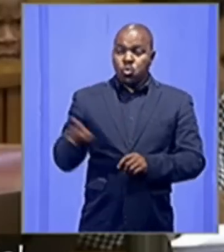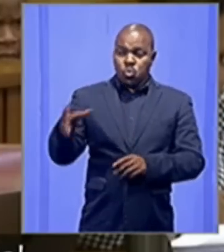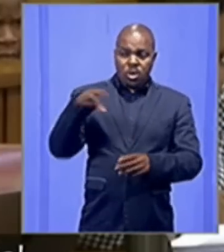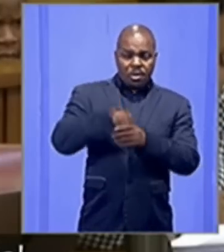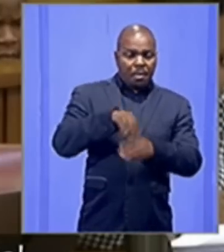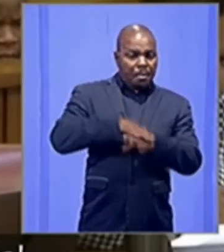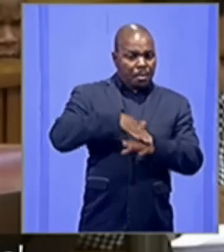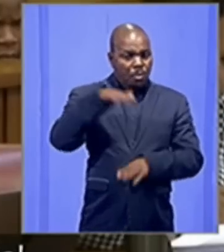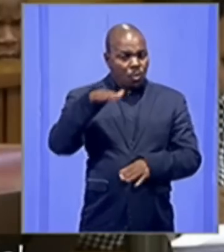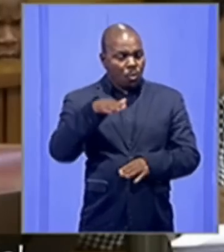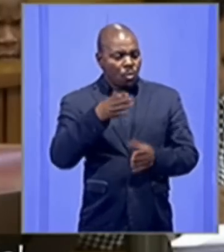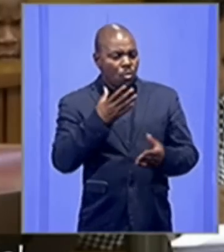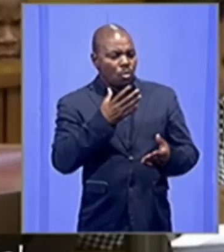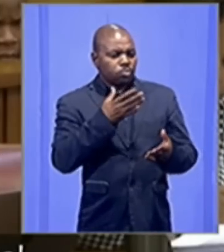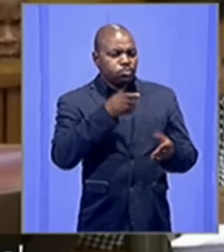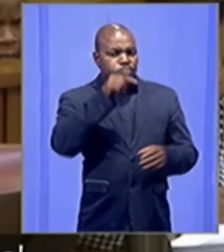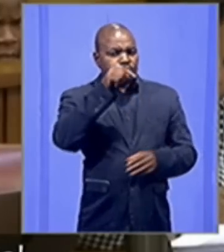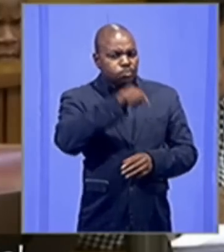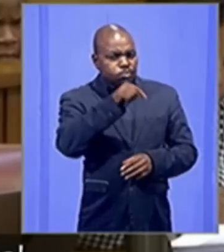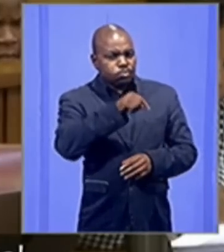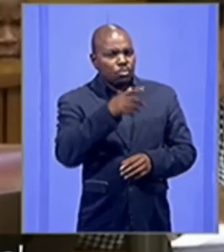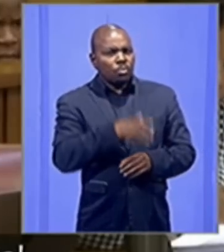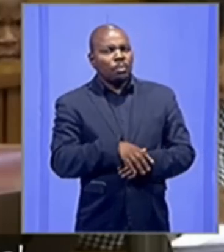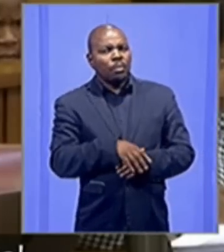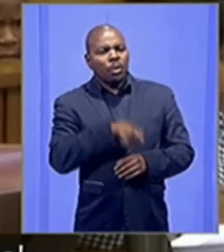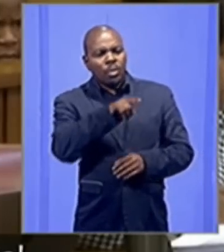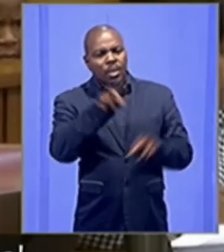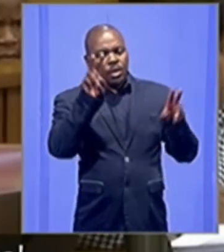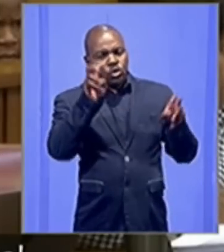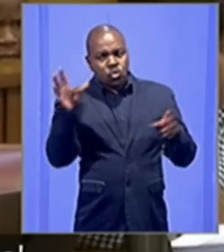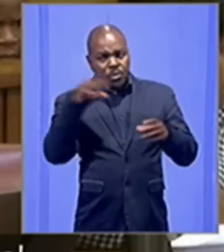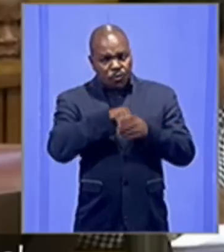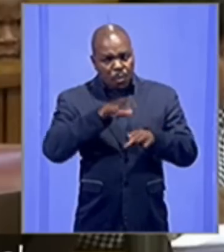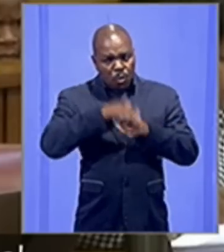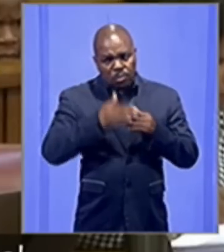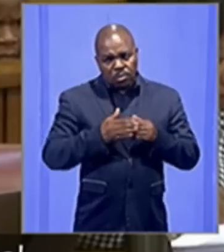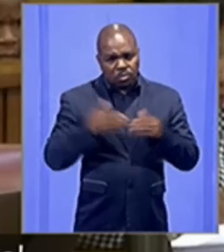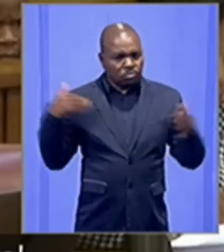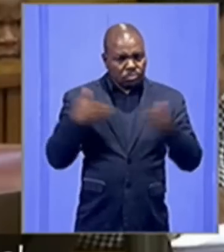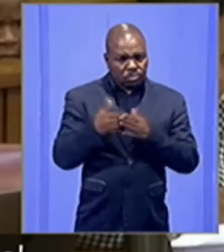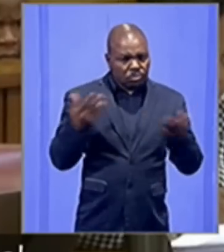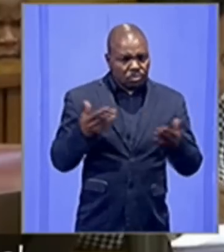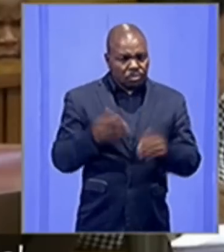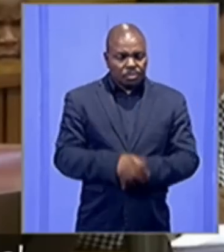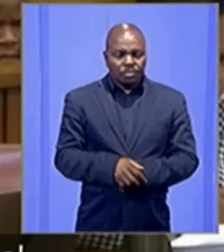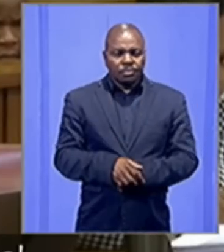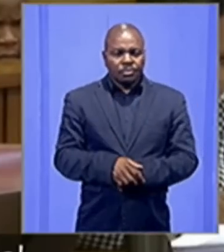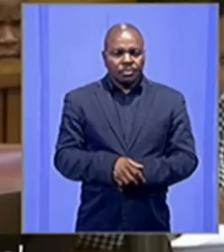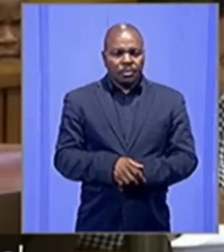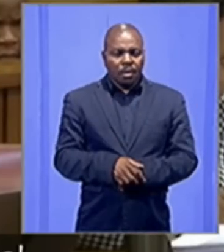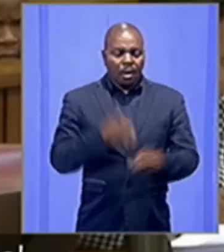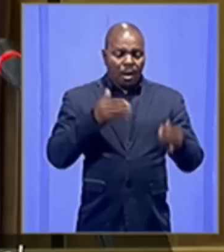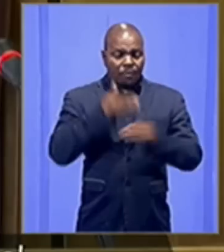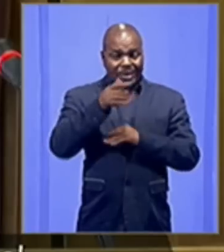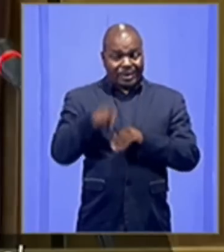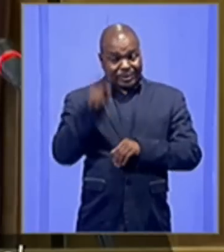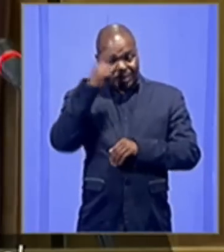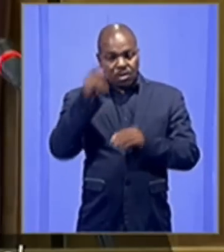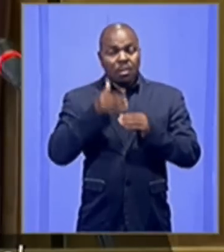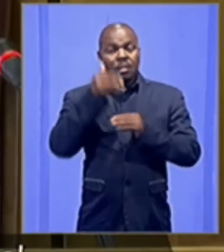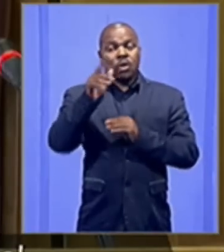any way in this matter? So Konage, after this particular day. when